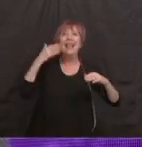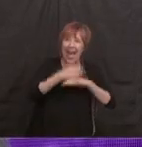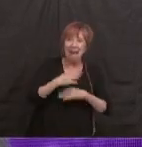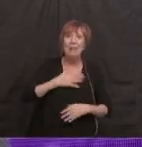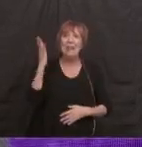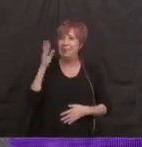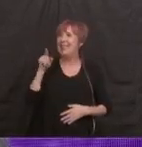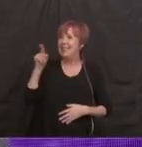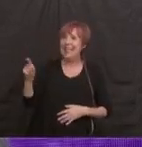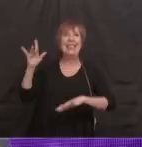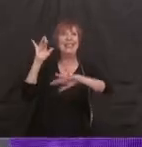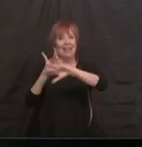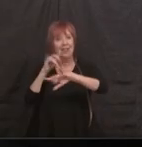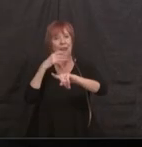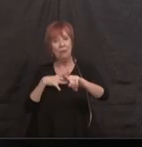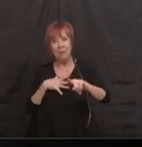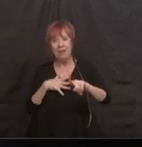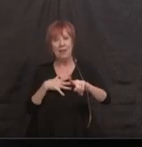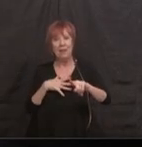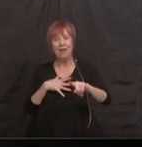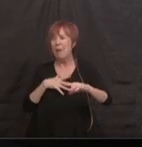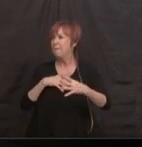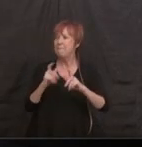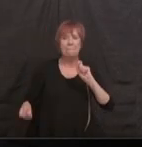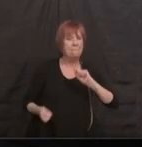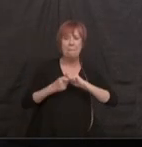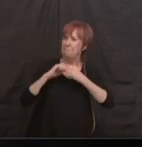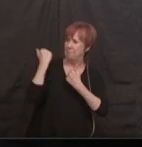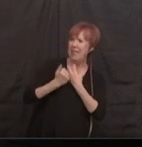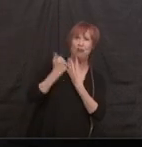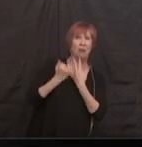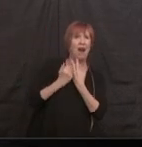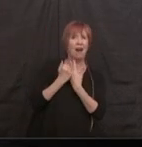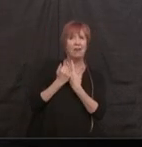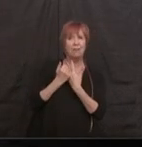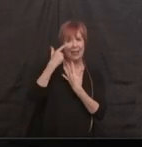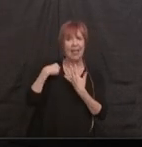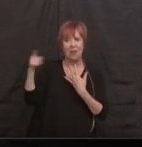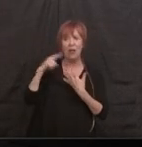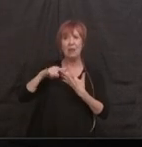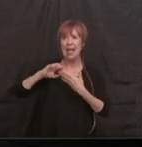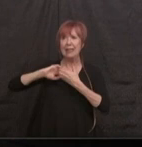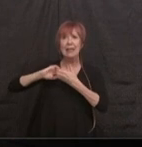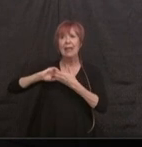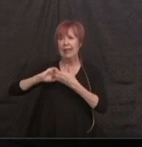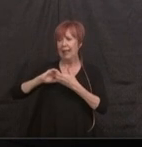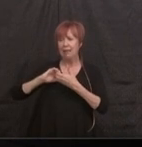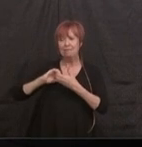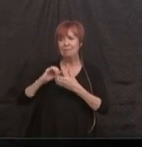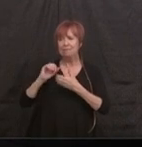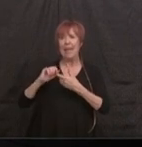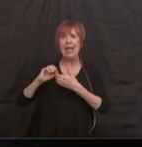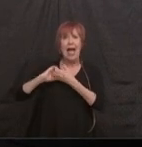me, it was such a crazy betrayal, because this was an ally, and I have not spoken about this before. I've written something for myself, but